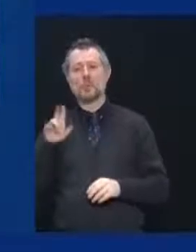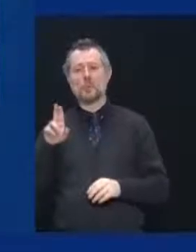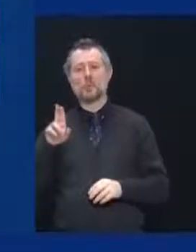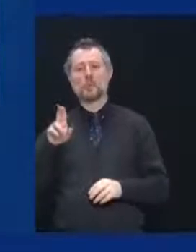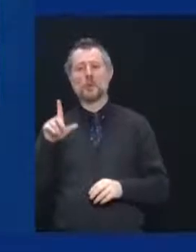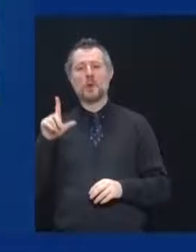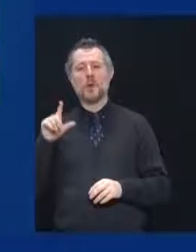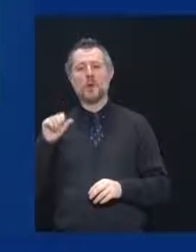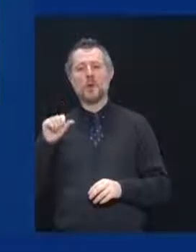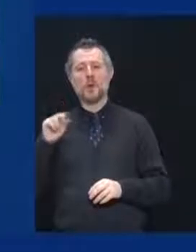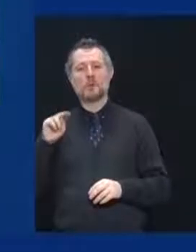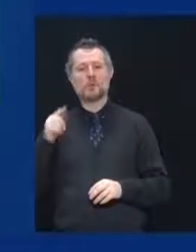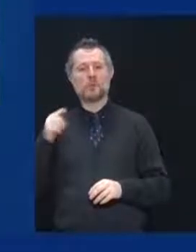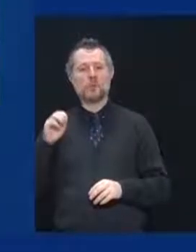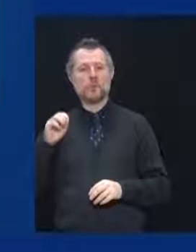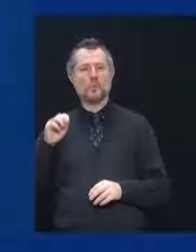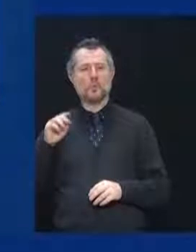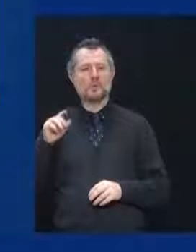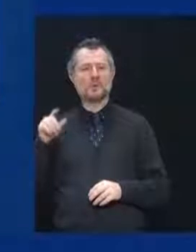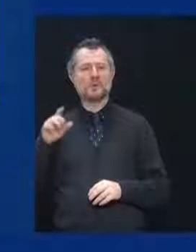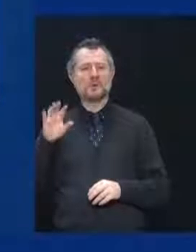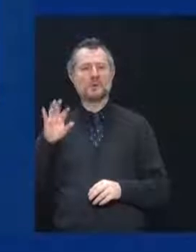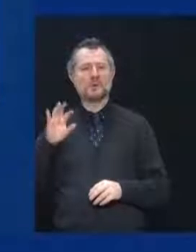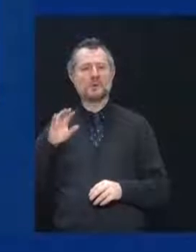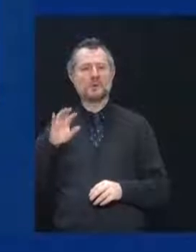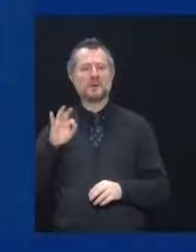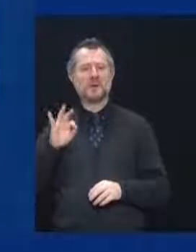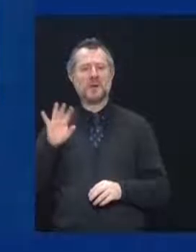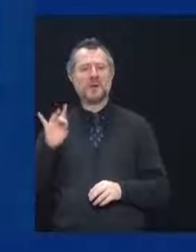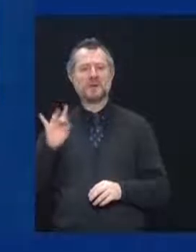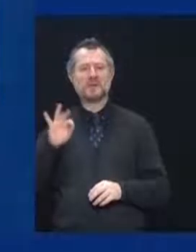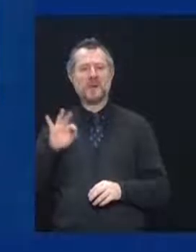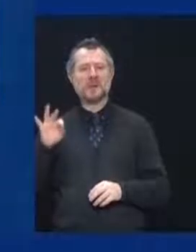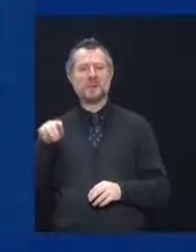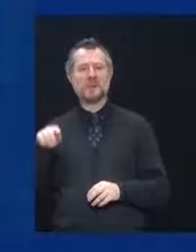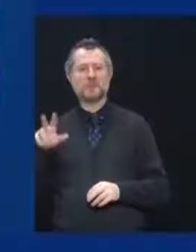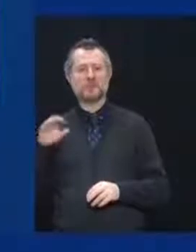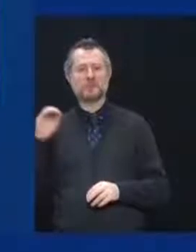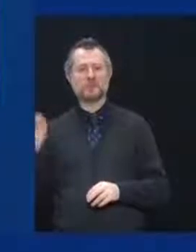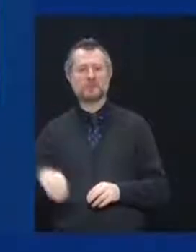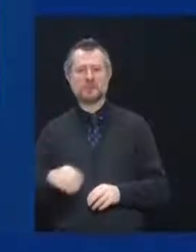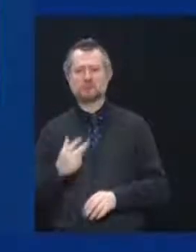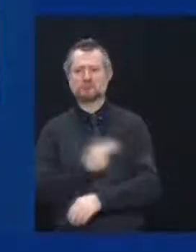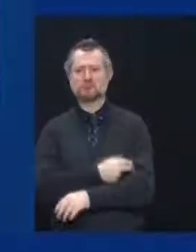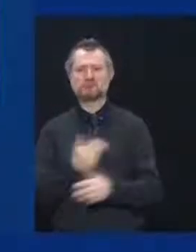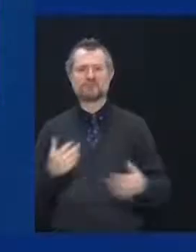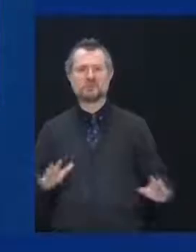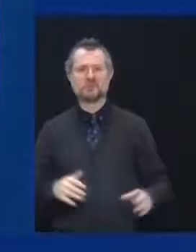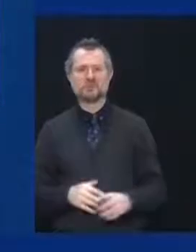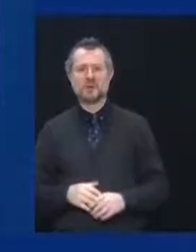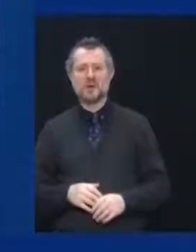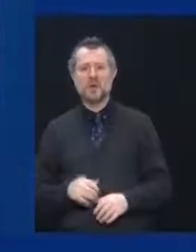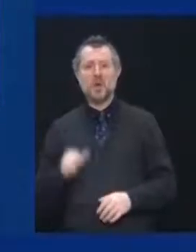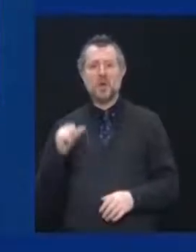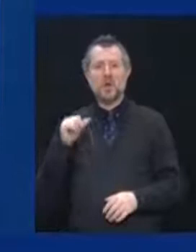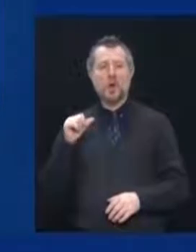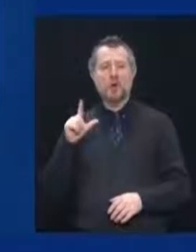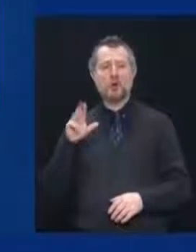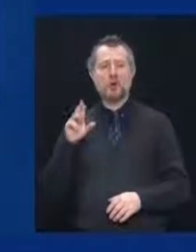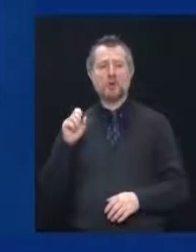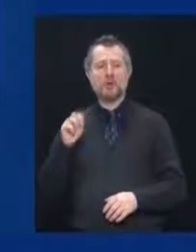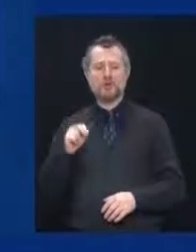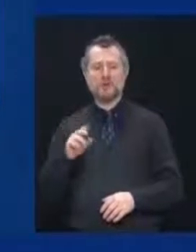Langone, 99% of the hospital staff is vaccinated. You go to Harlem Hospital,